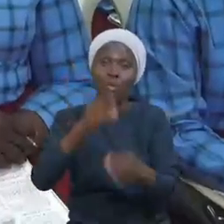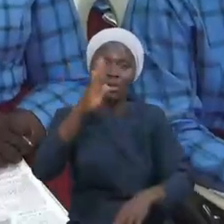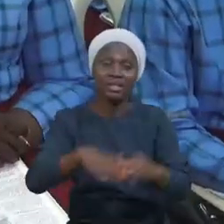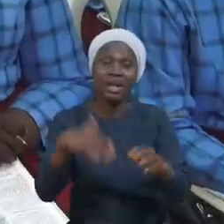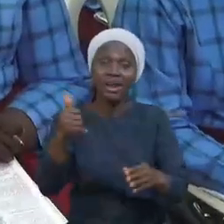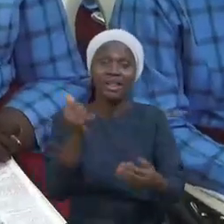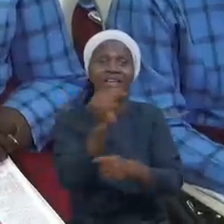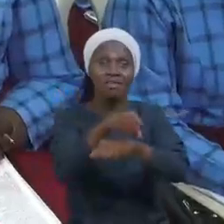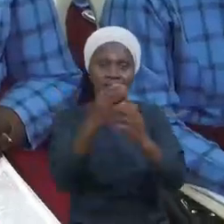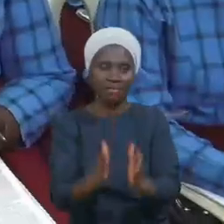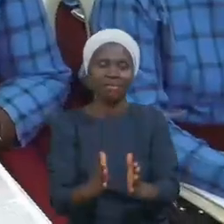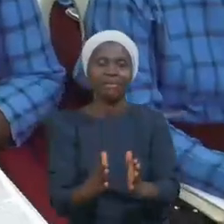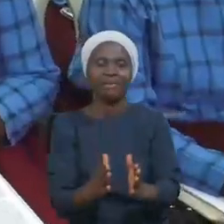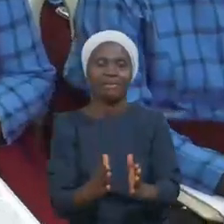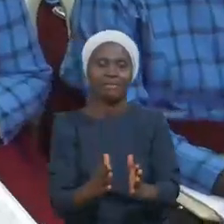Are you ready?